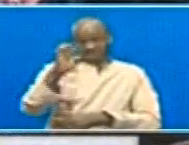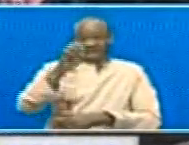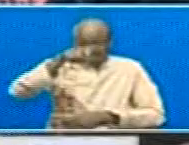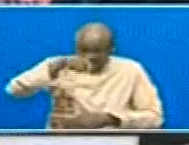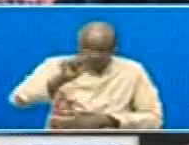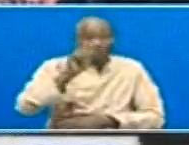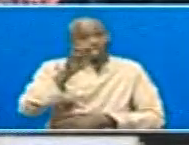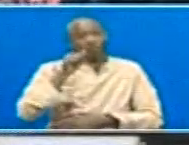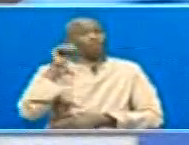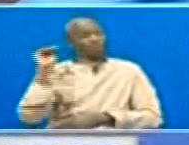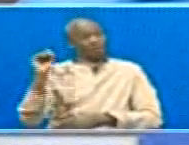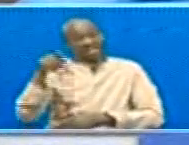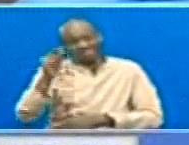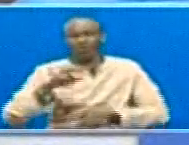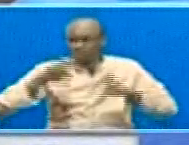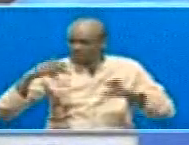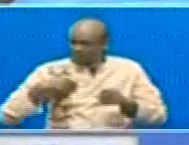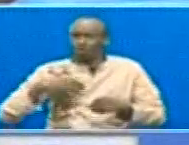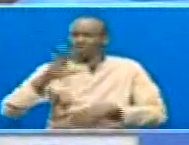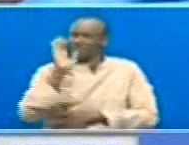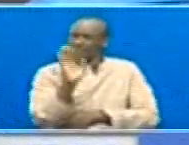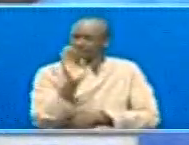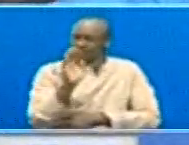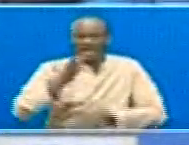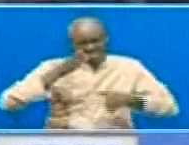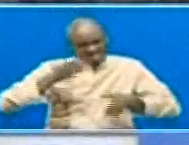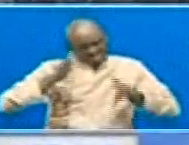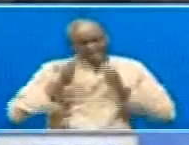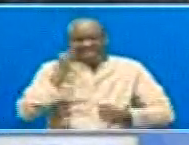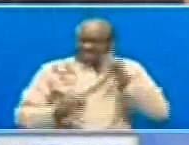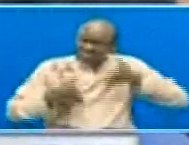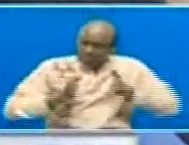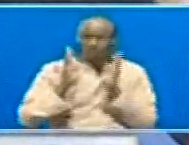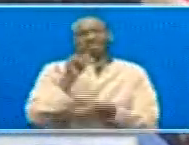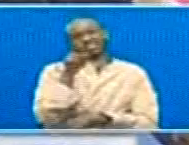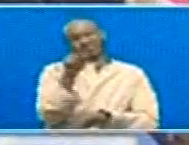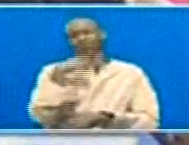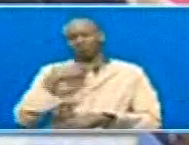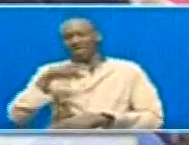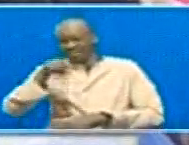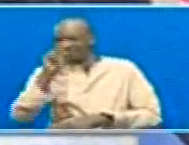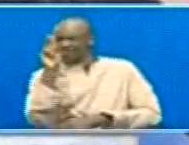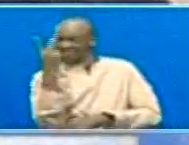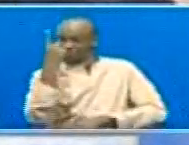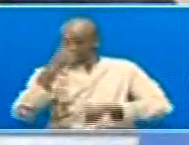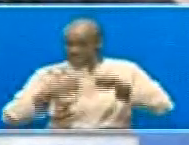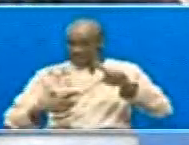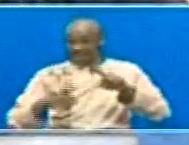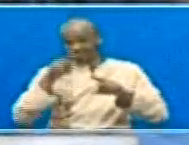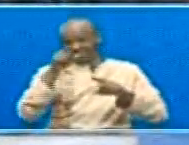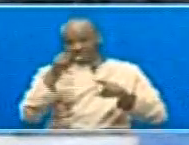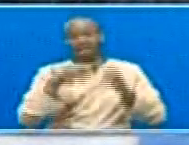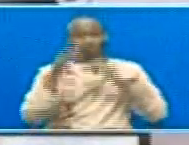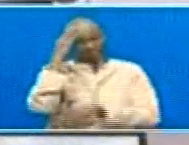since morning. She cannot trace her 19-year-old last-born daughter, Stella Namalwa, who was a second-year student at the